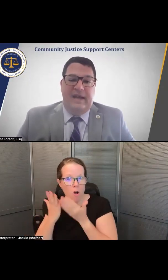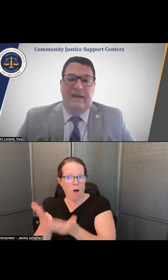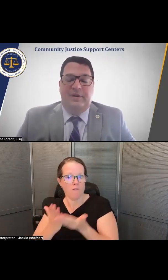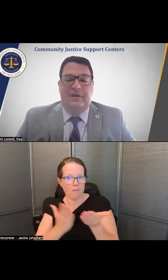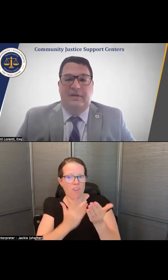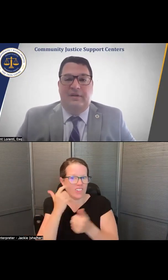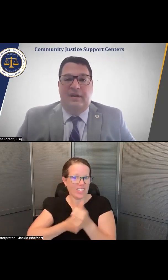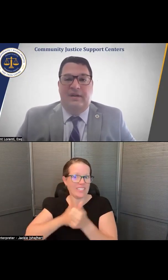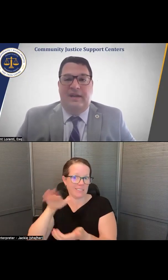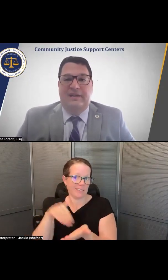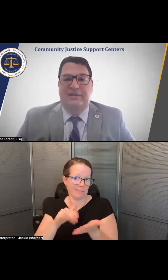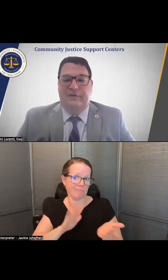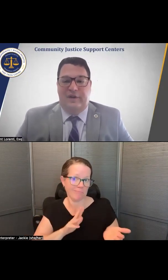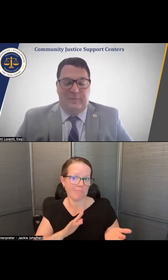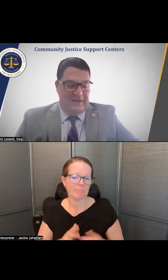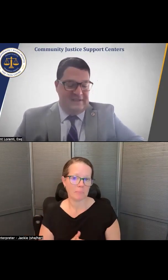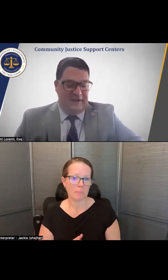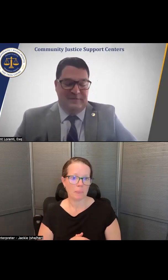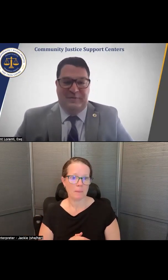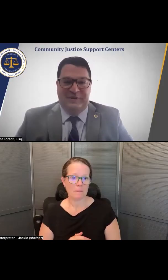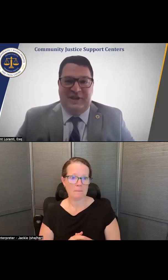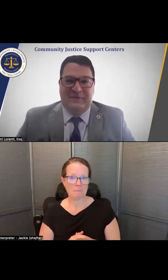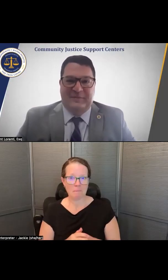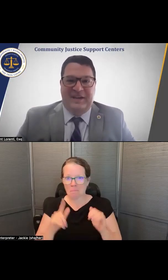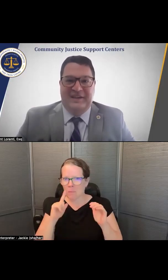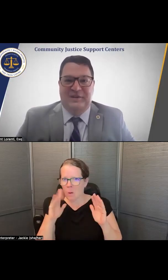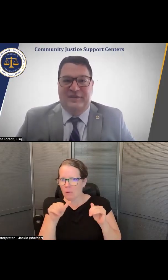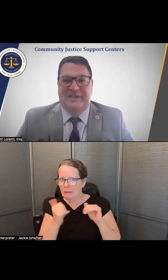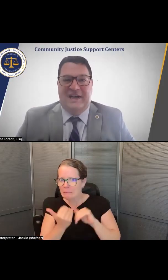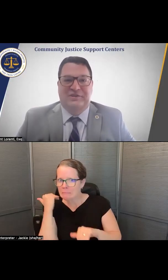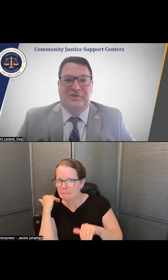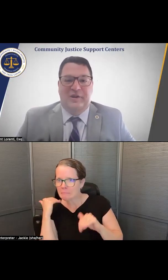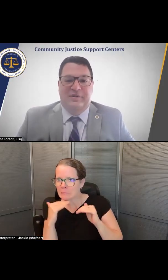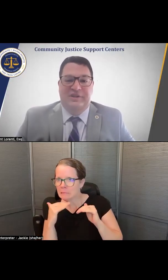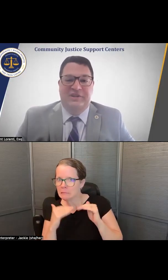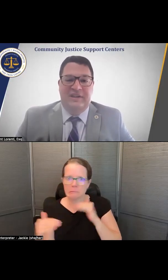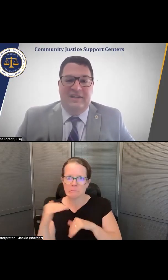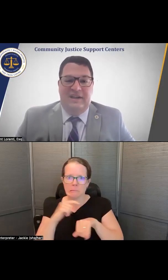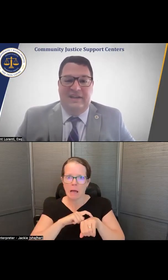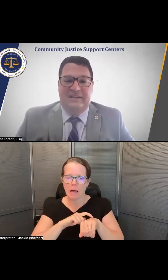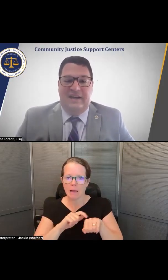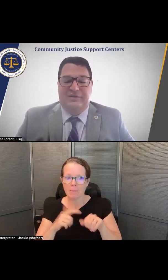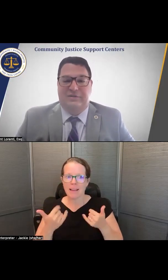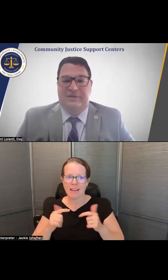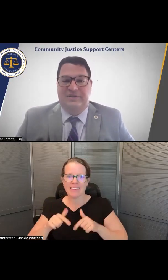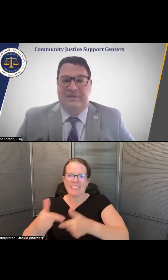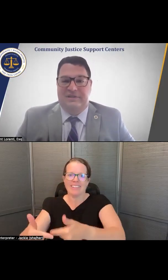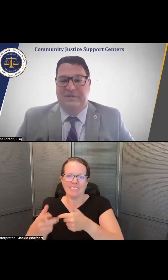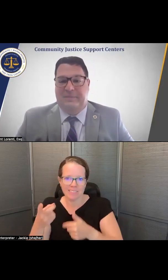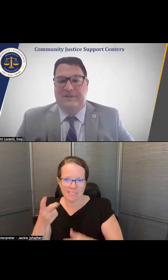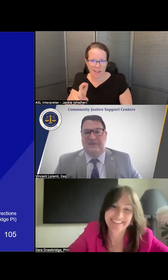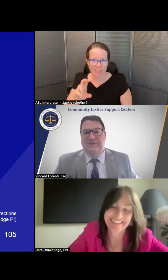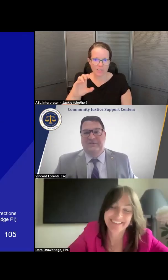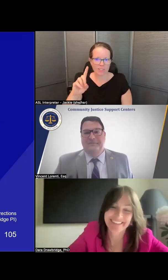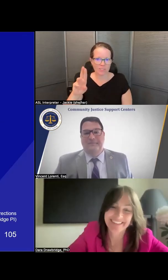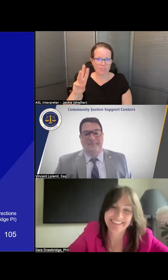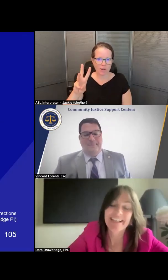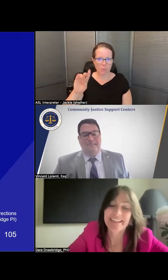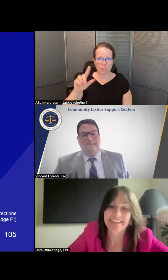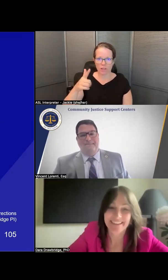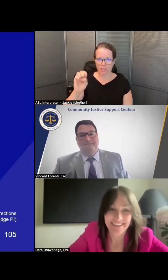So with that, I'm going to hand it over. I hope I didn't take up too much time, but I'm going to hand it over to Drs. Drawbridge and Drs. Crist to continue the